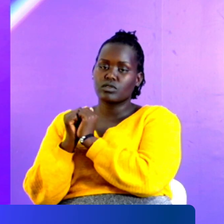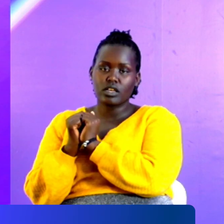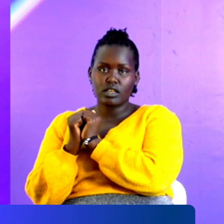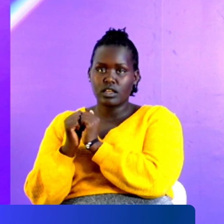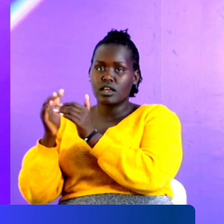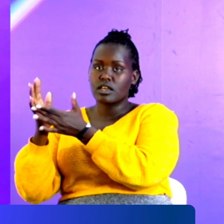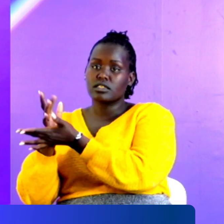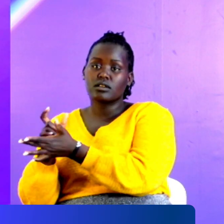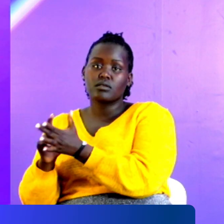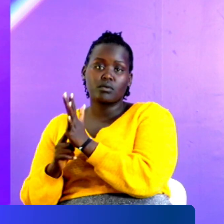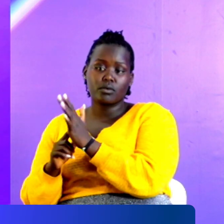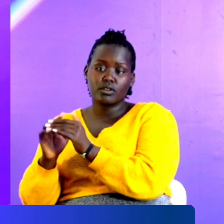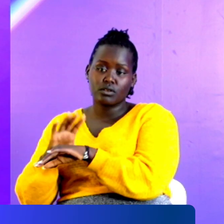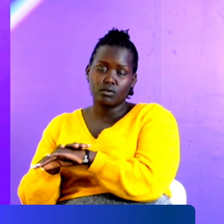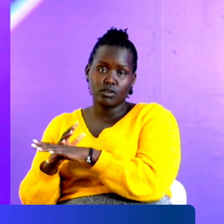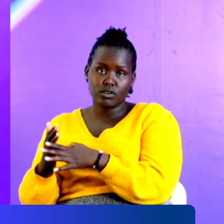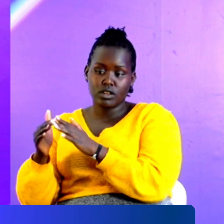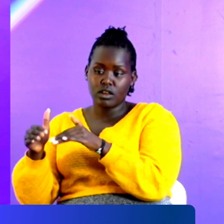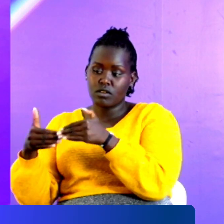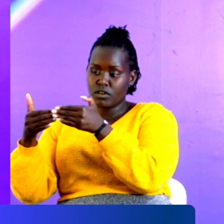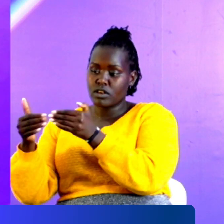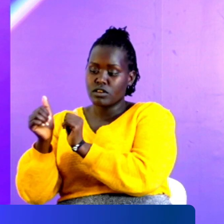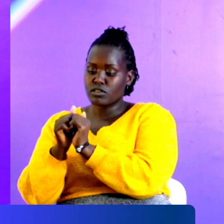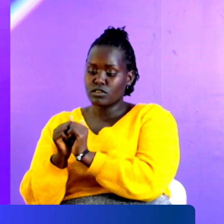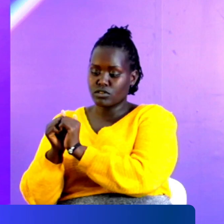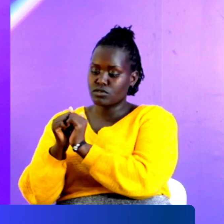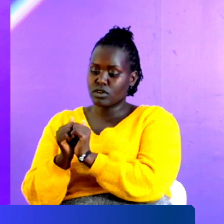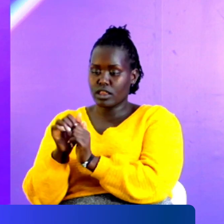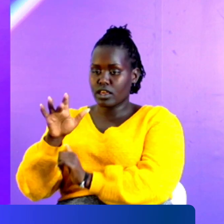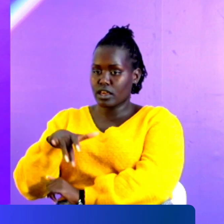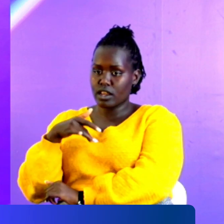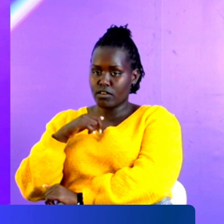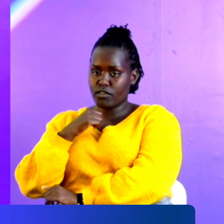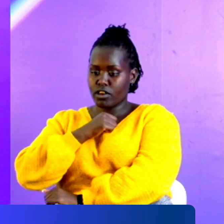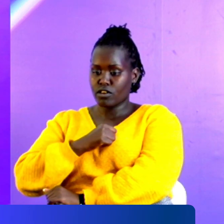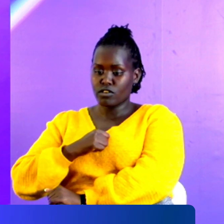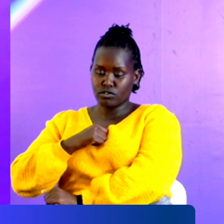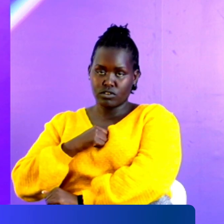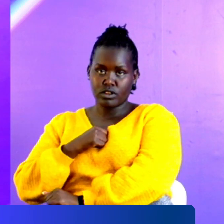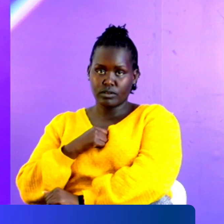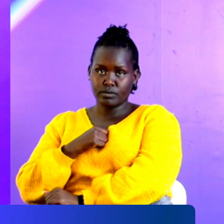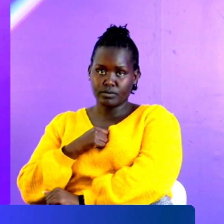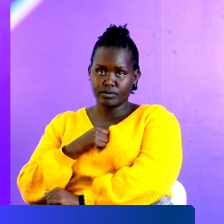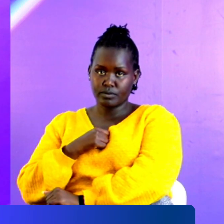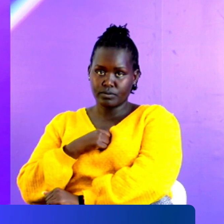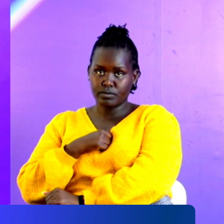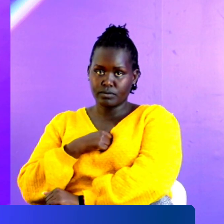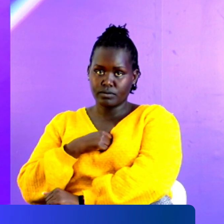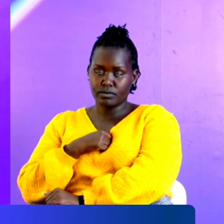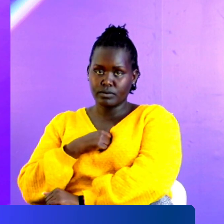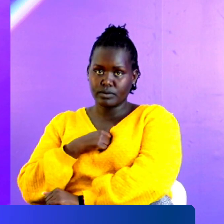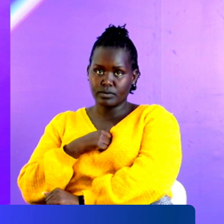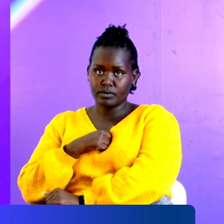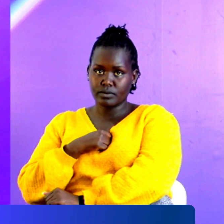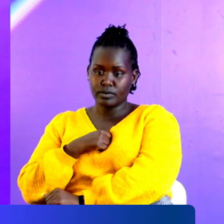at some point we got advances together. And I feel sorry for him. He just fell for them. Yes. Ultimately. Yeah. Okay?